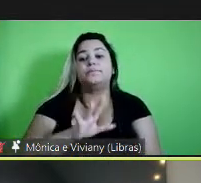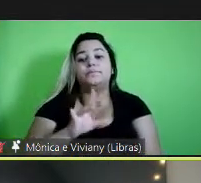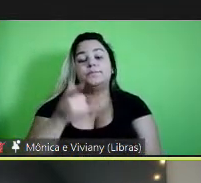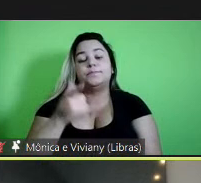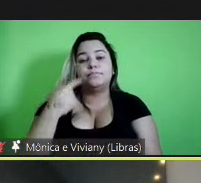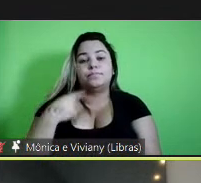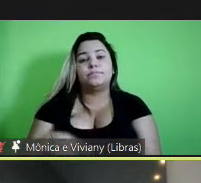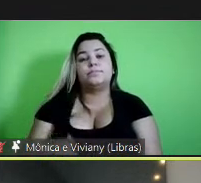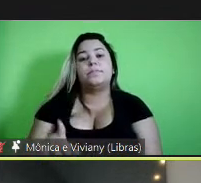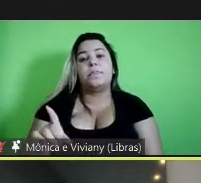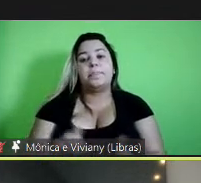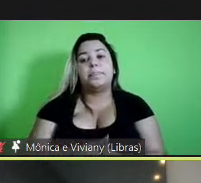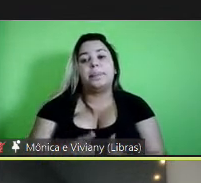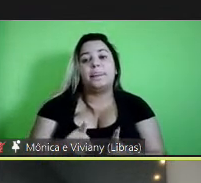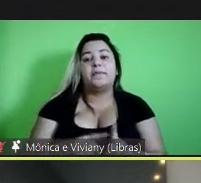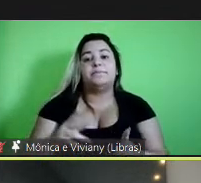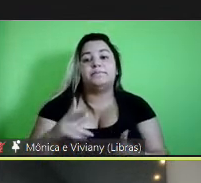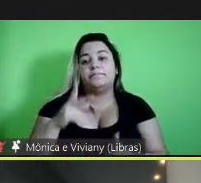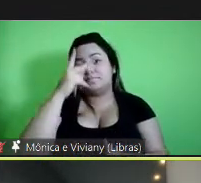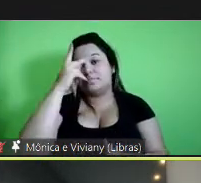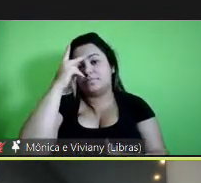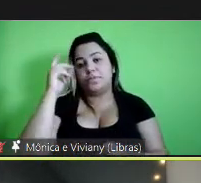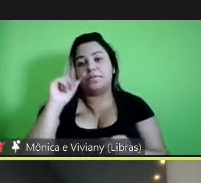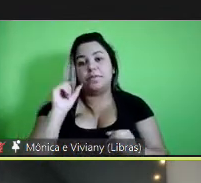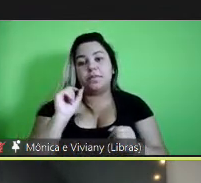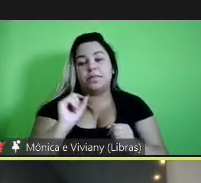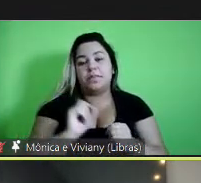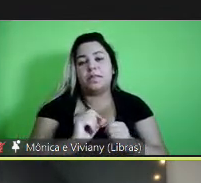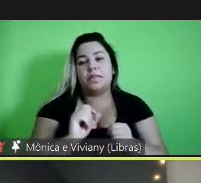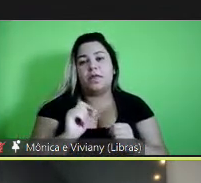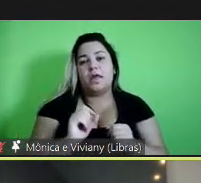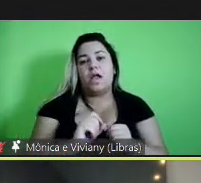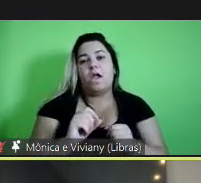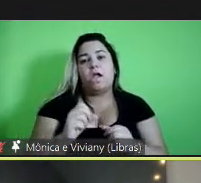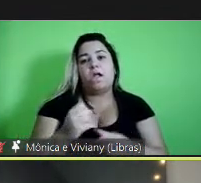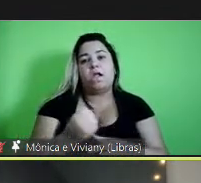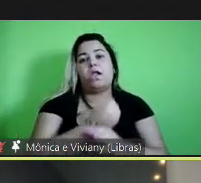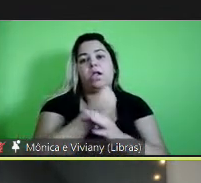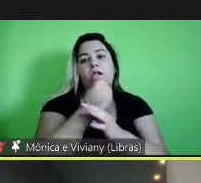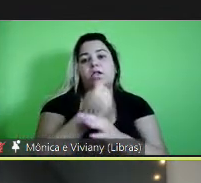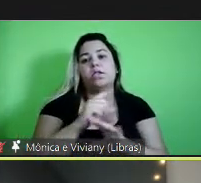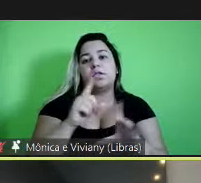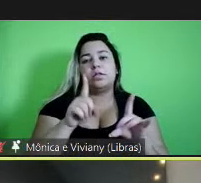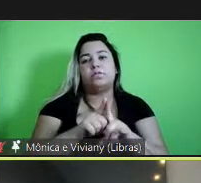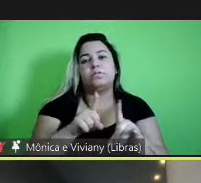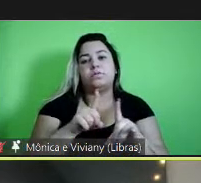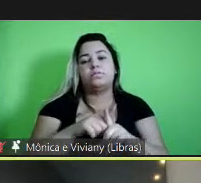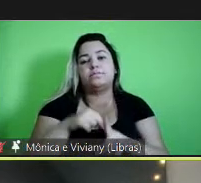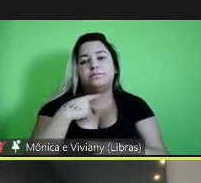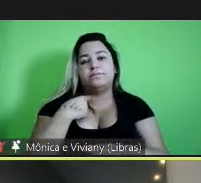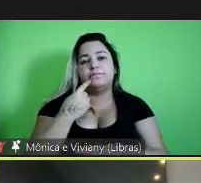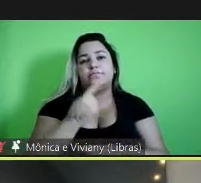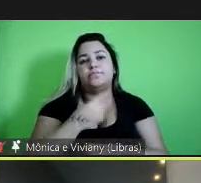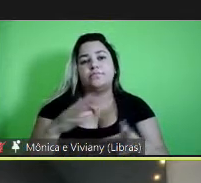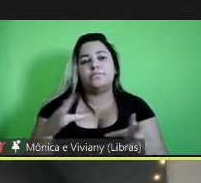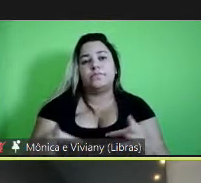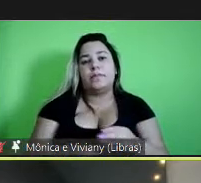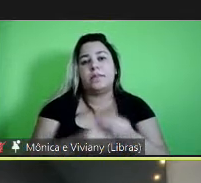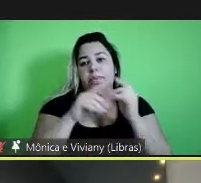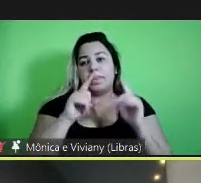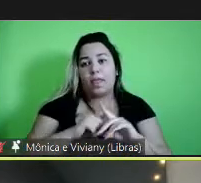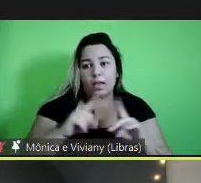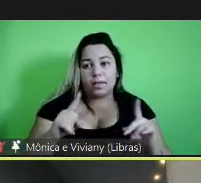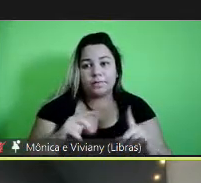central level, which is me. I am part of the coordination of support to primary care, which